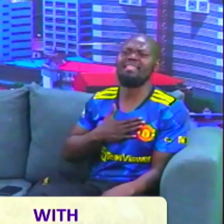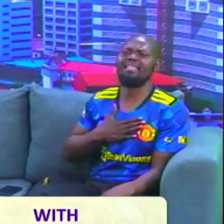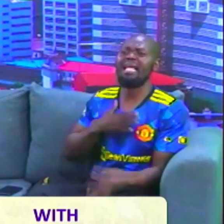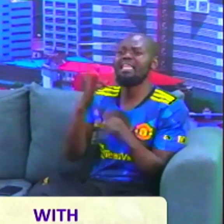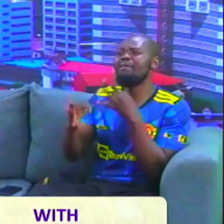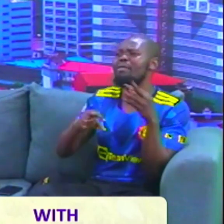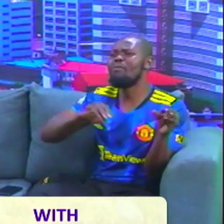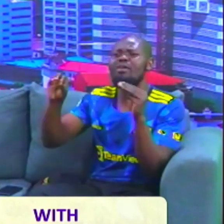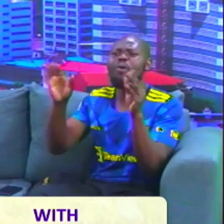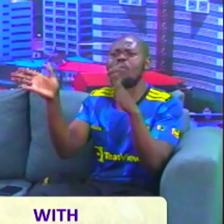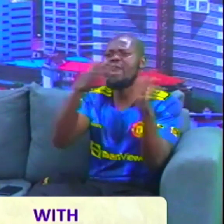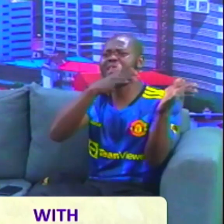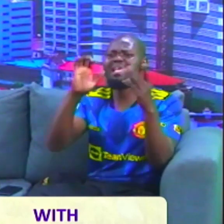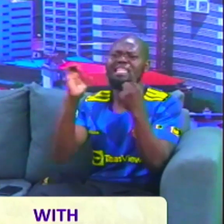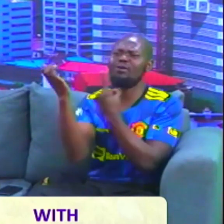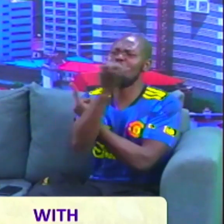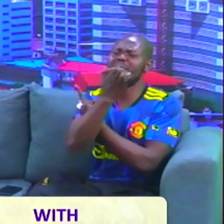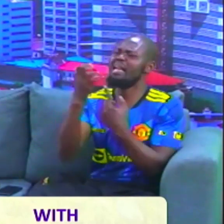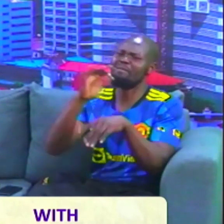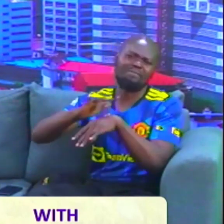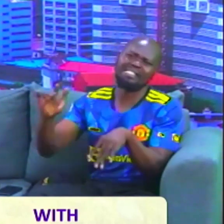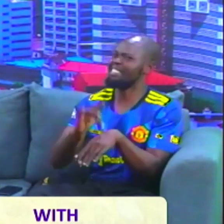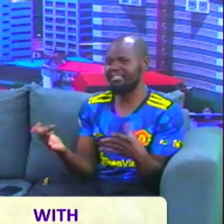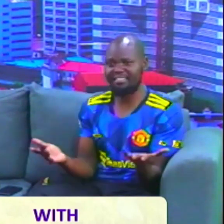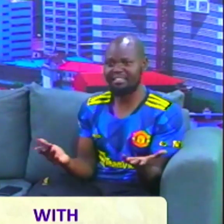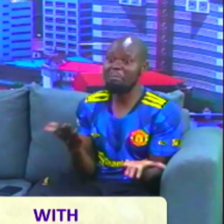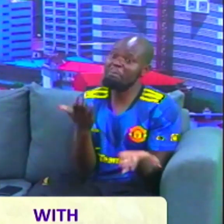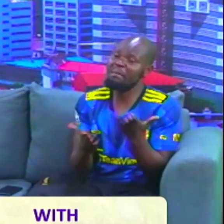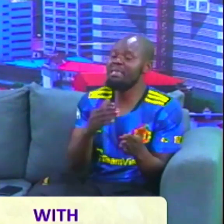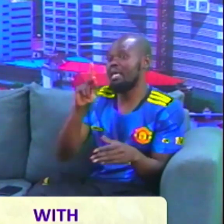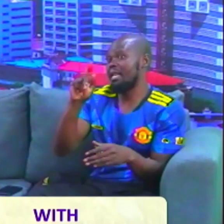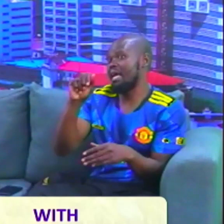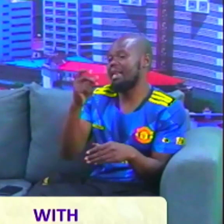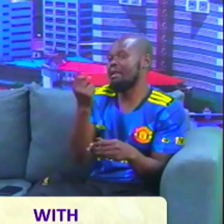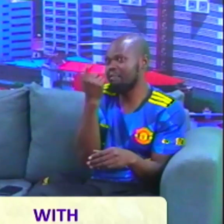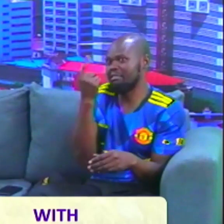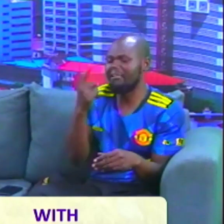asiweze kufikia kumnunua. Because